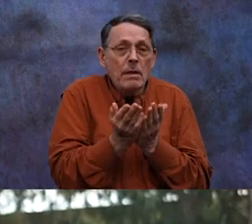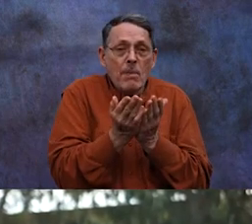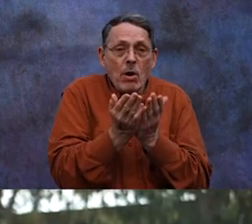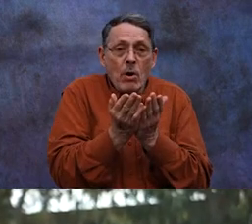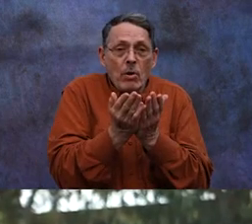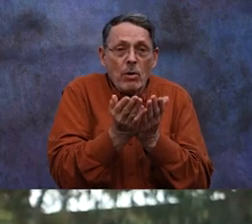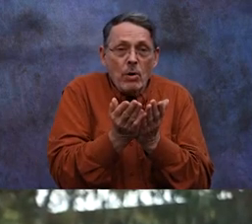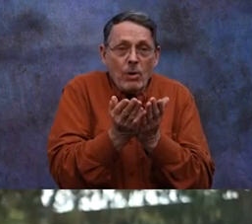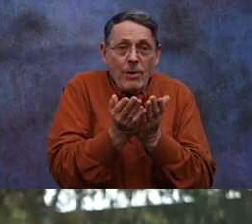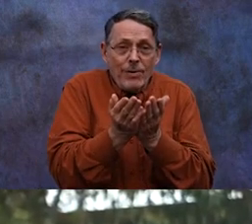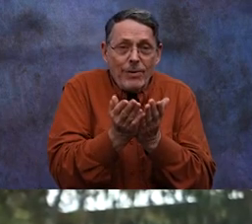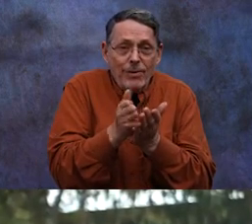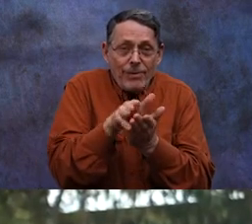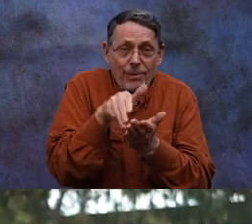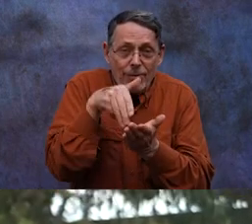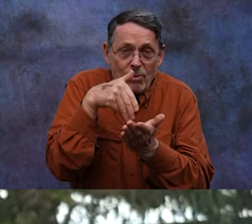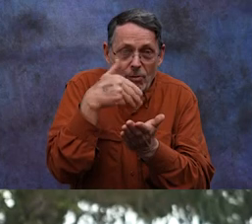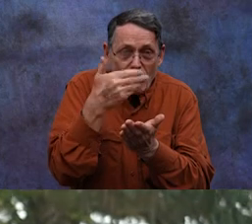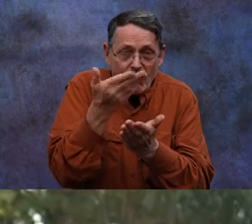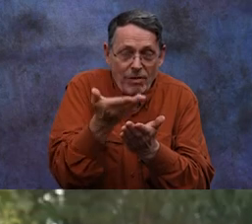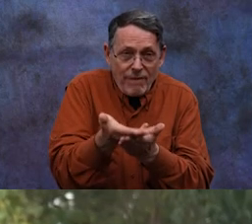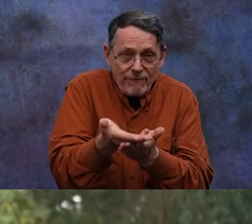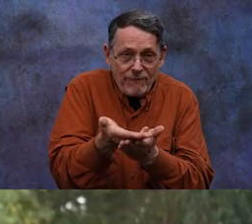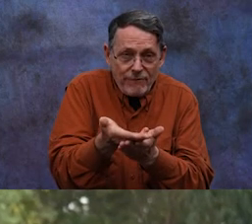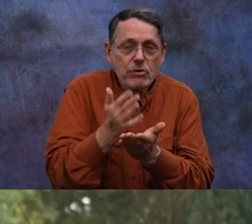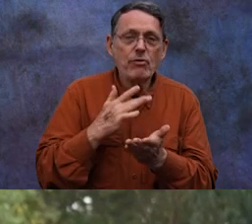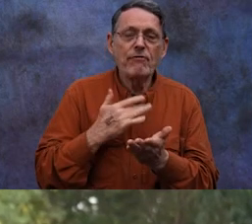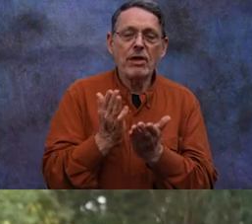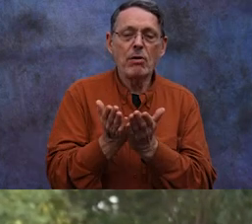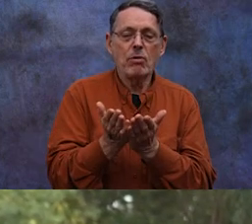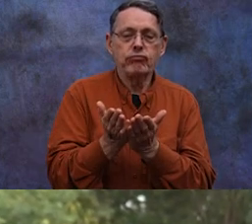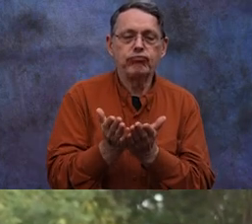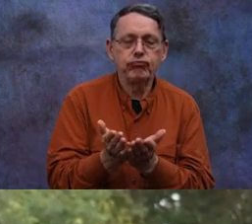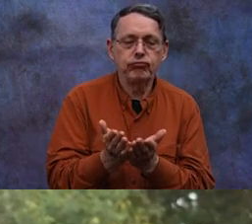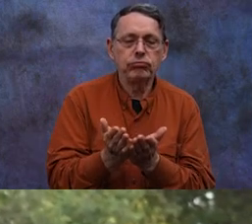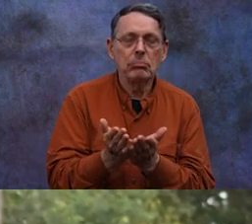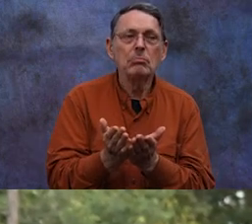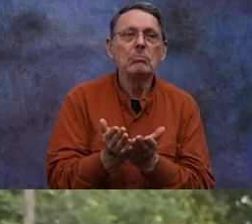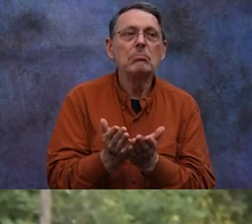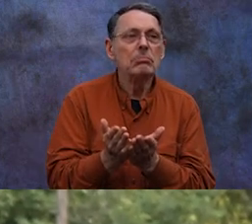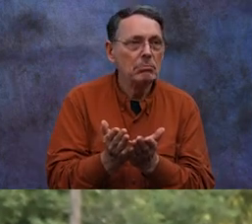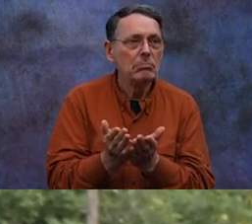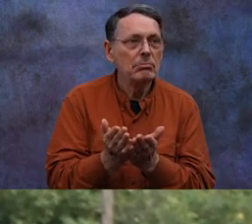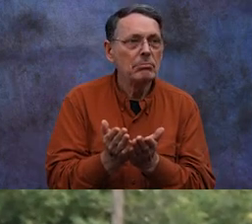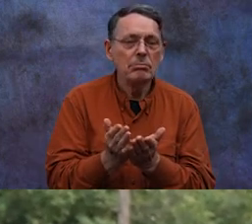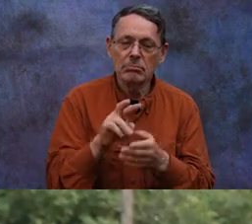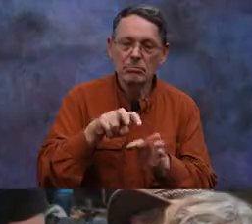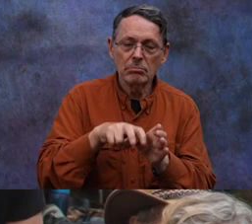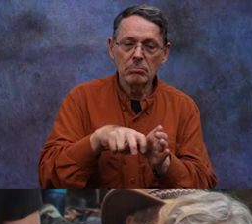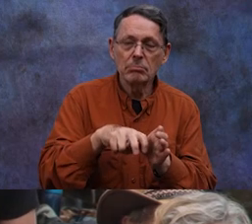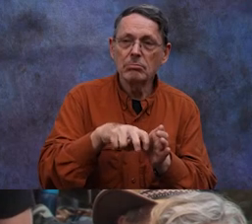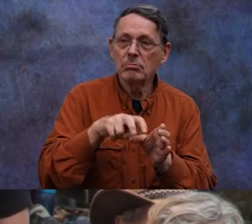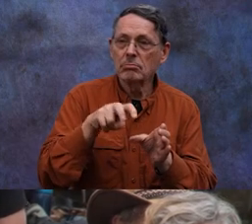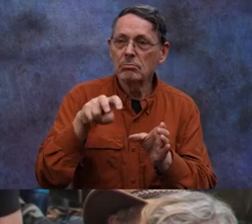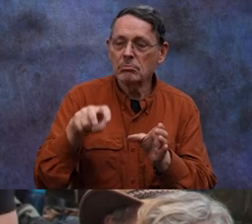shore. You feel the keel come to rest. Step out and step upon